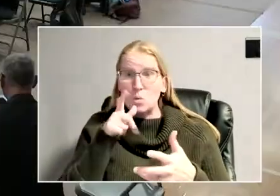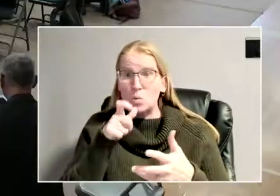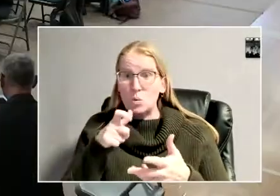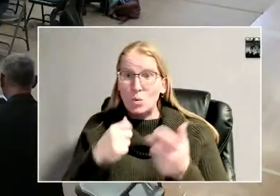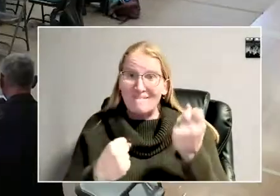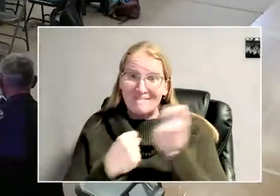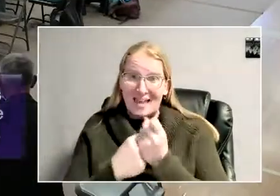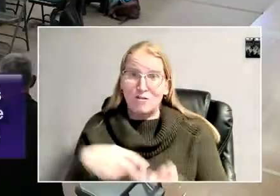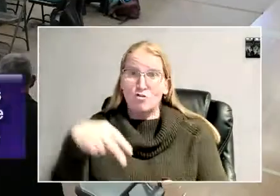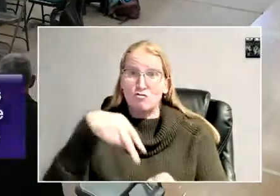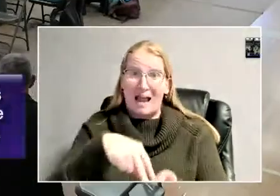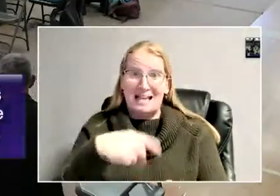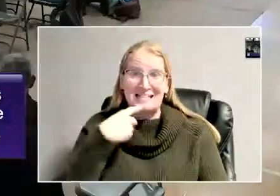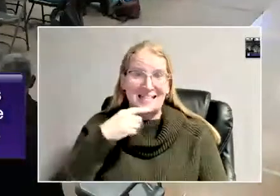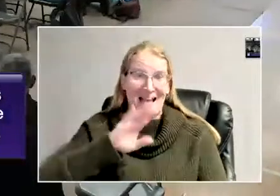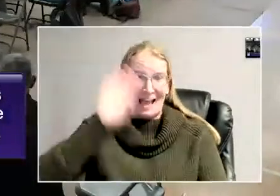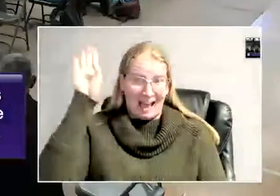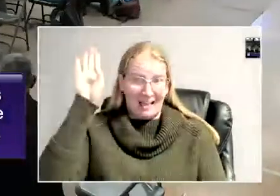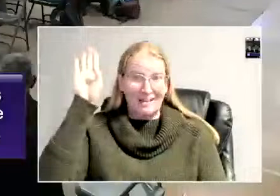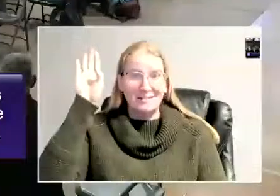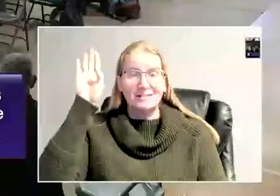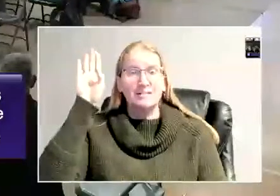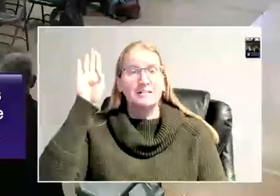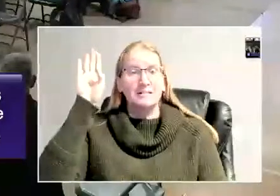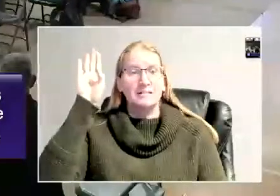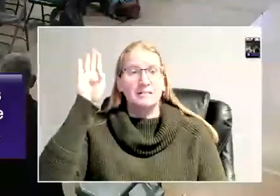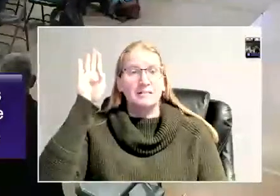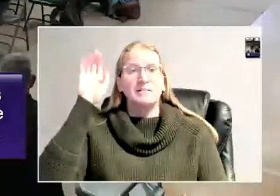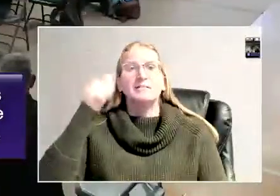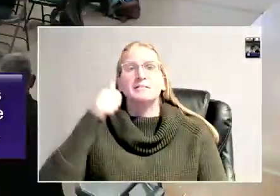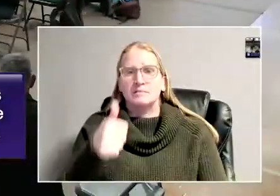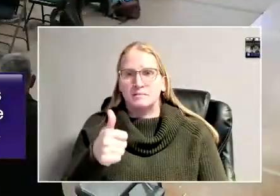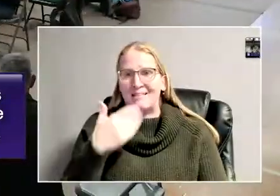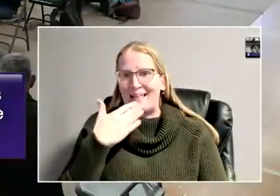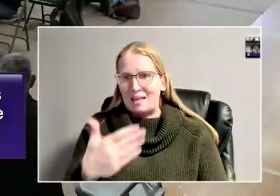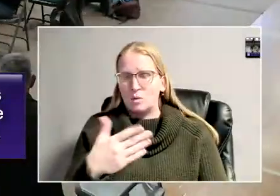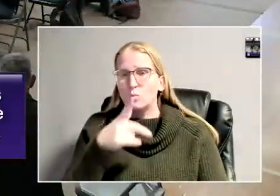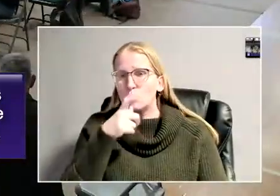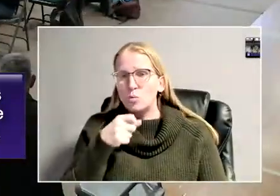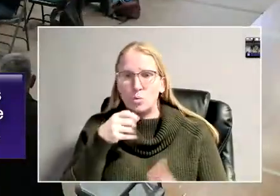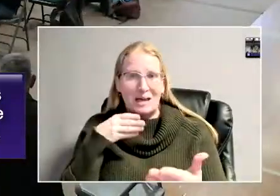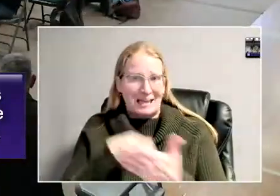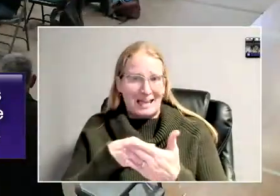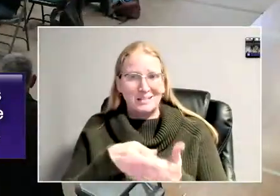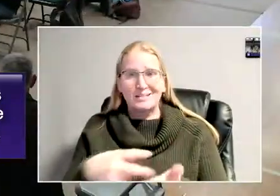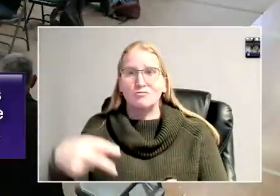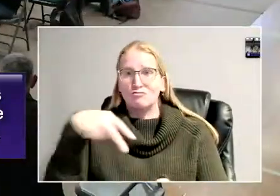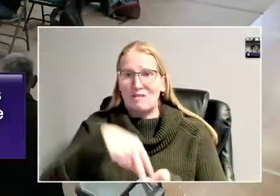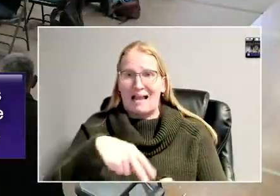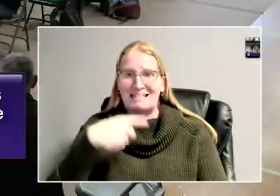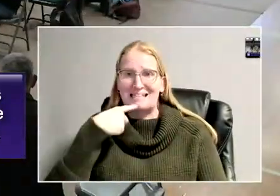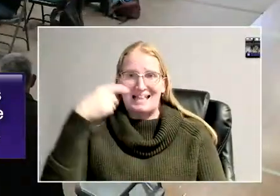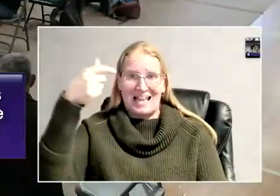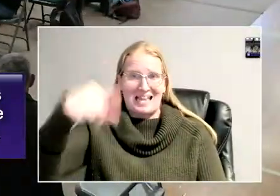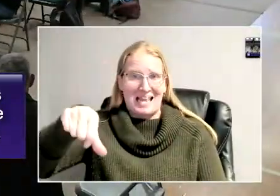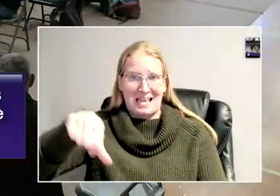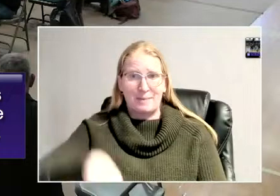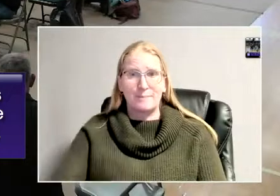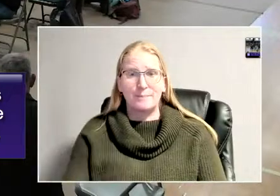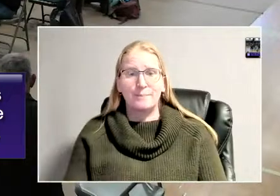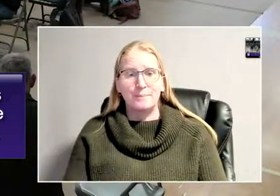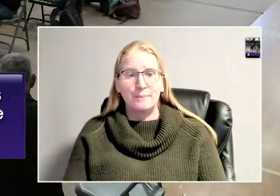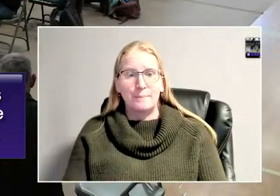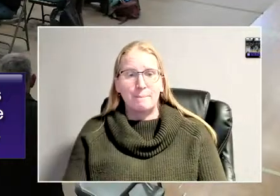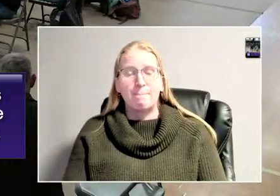say I I thank you you can be seated all those opposed please rise and say nay the